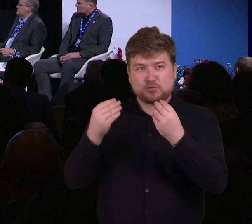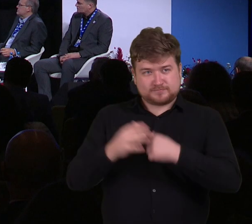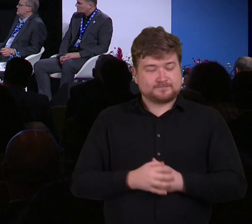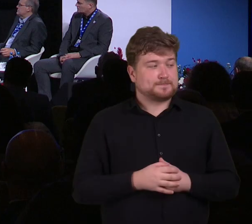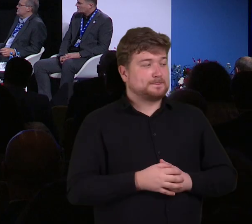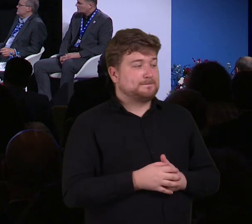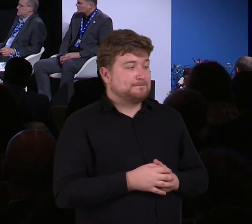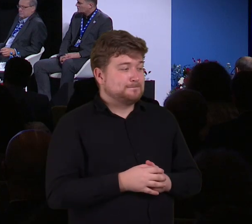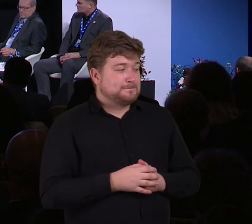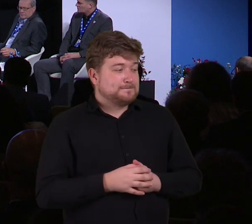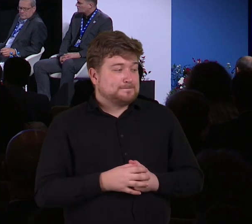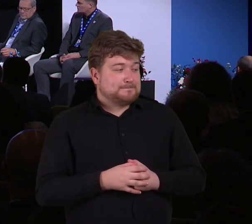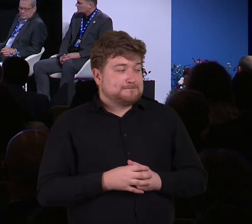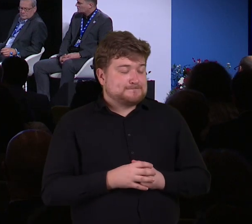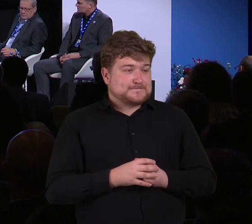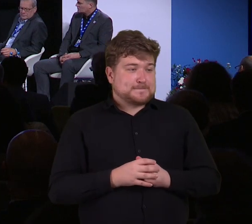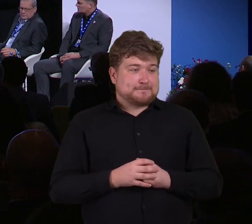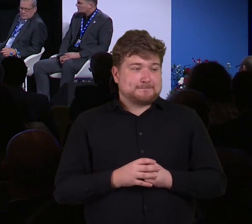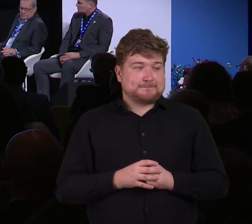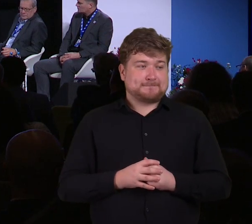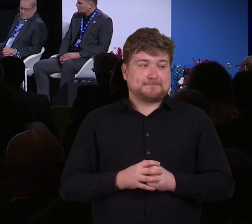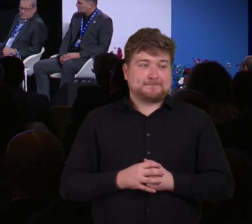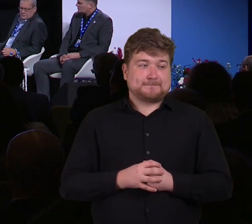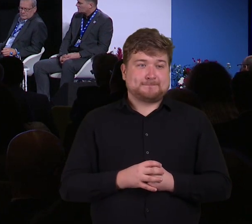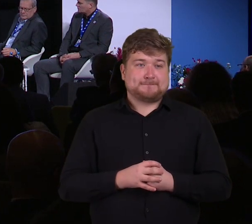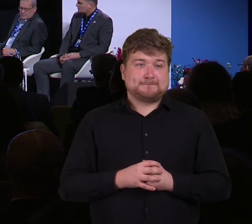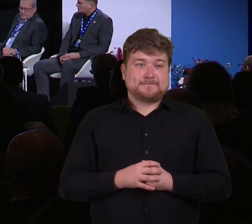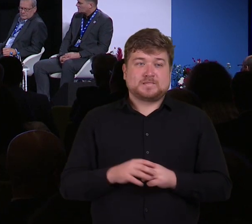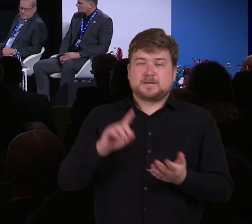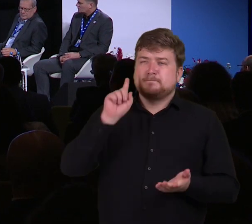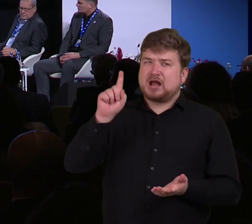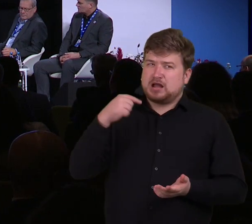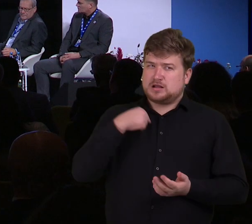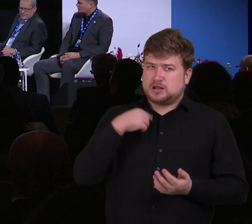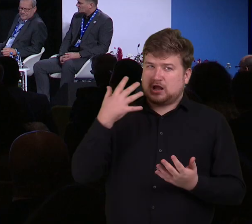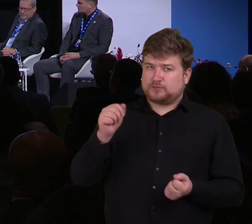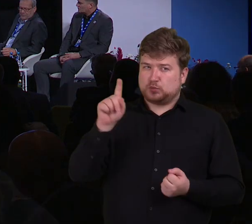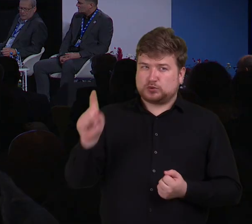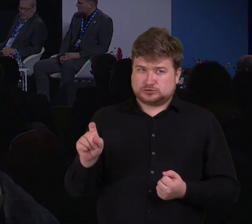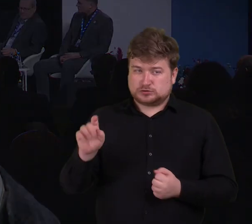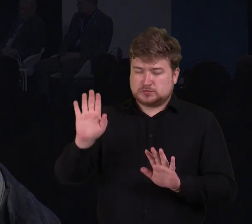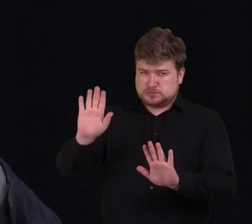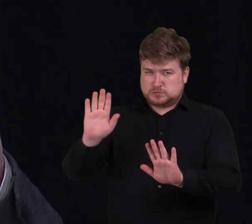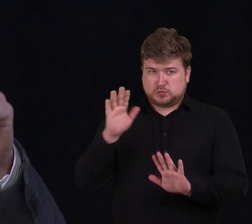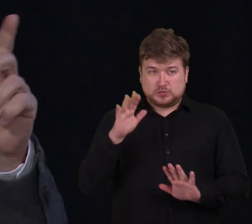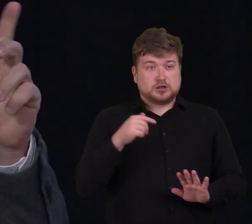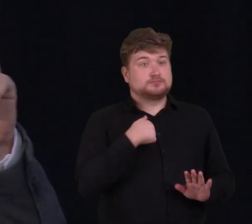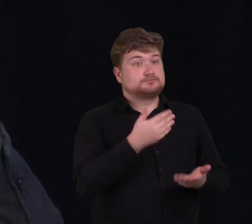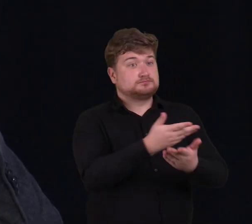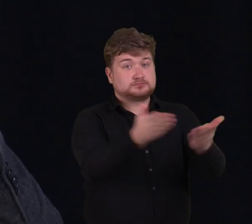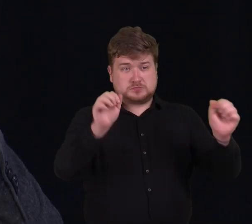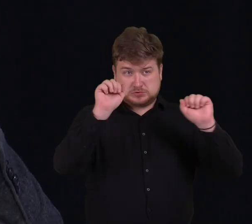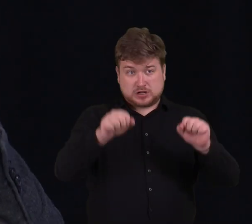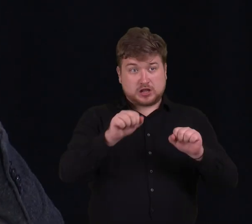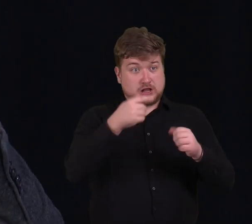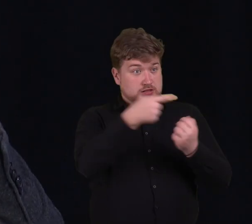but there will be the room for the questions for the audience. So be ready to raise some questions after